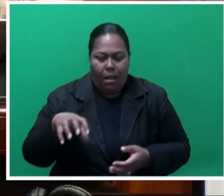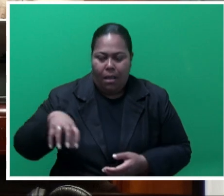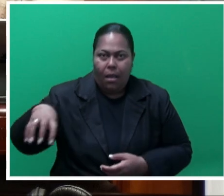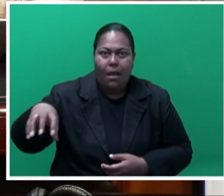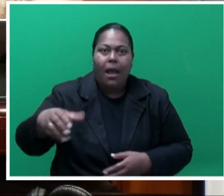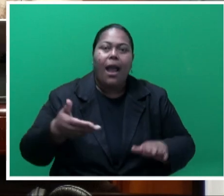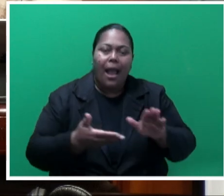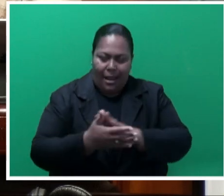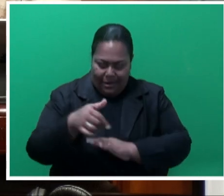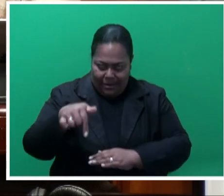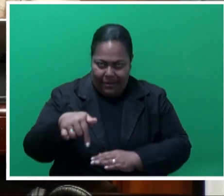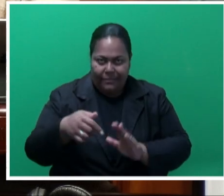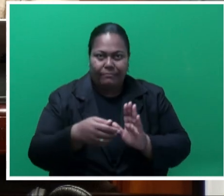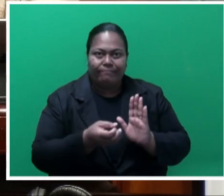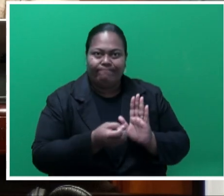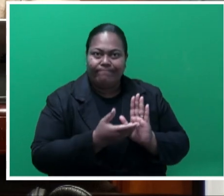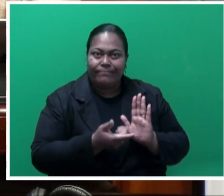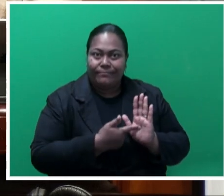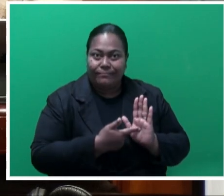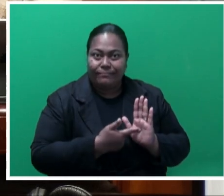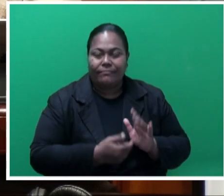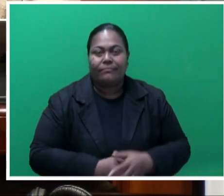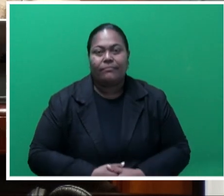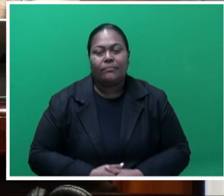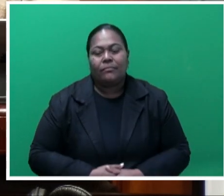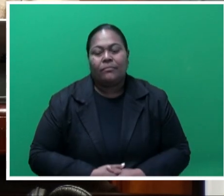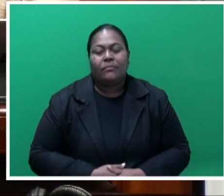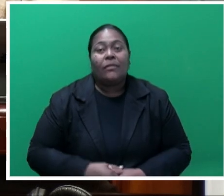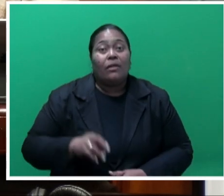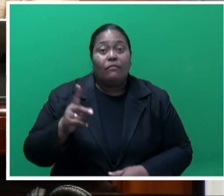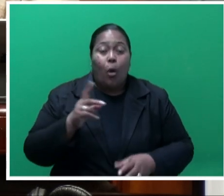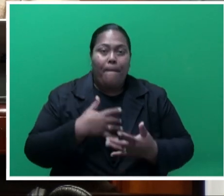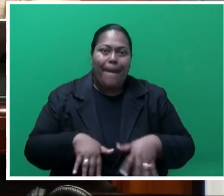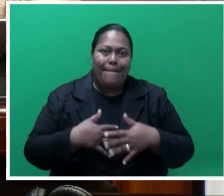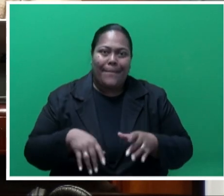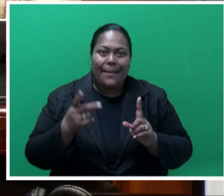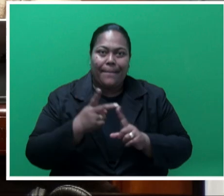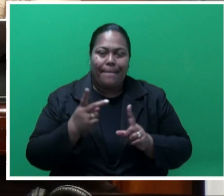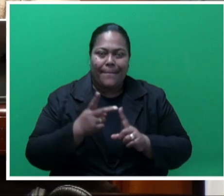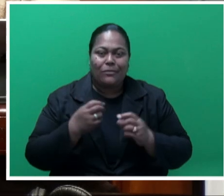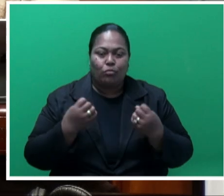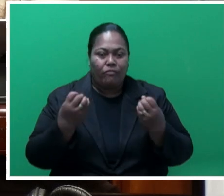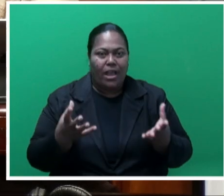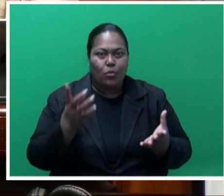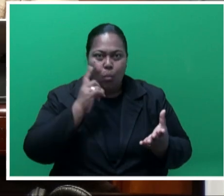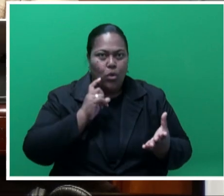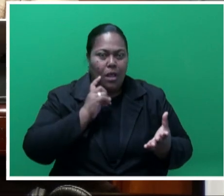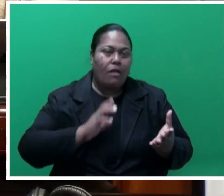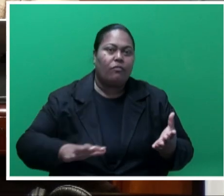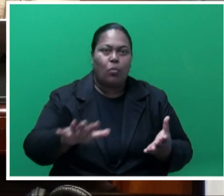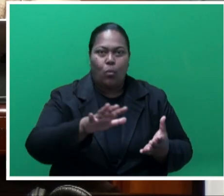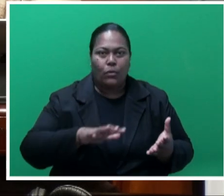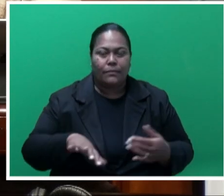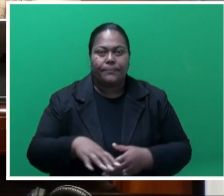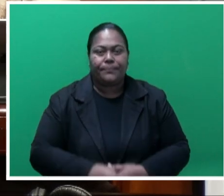under this provision, as it is a lease for public purpose in the provision of water to all.